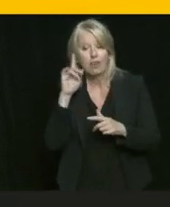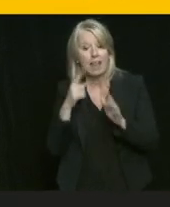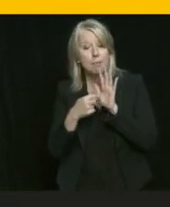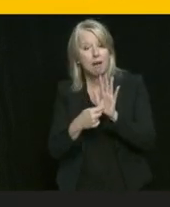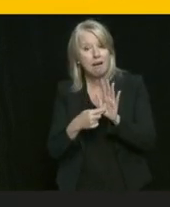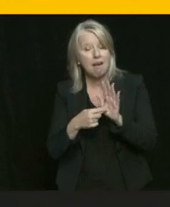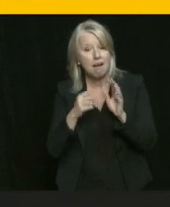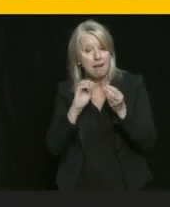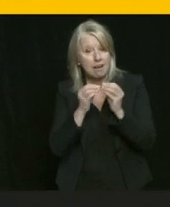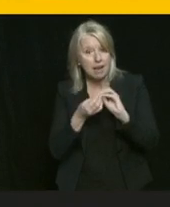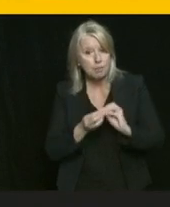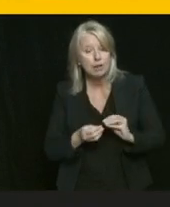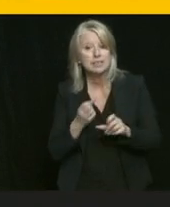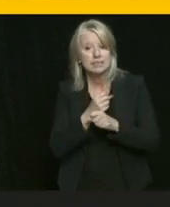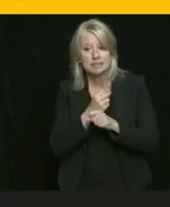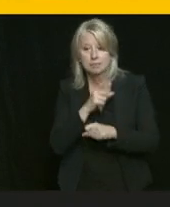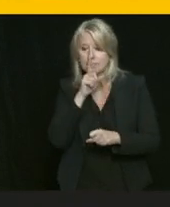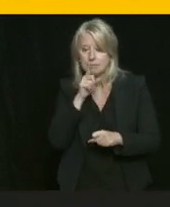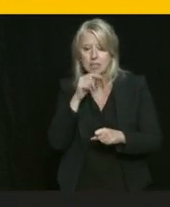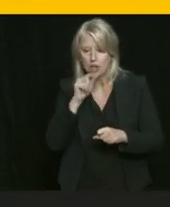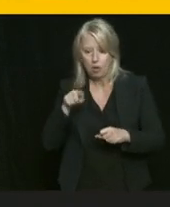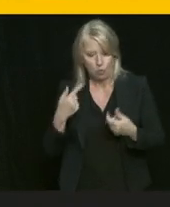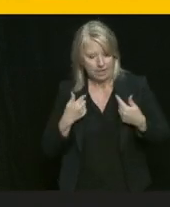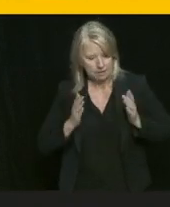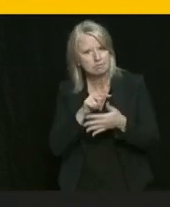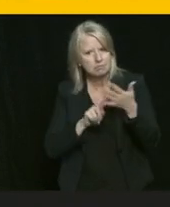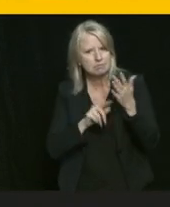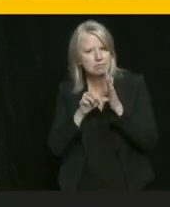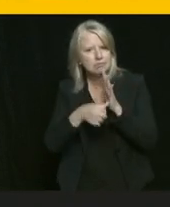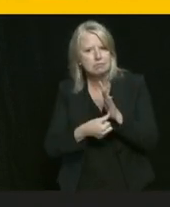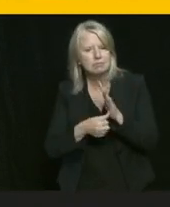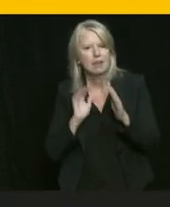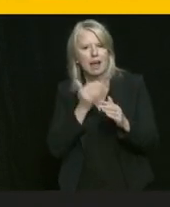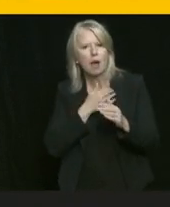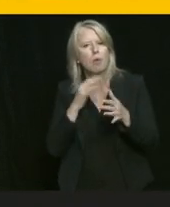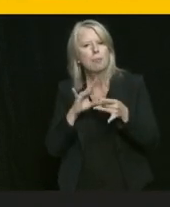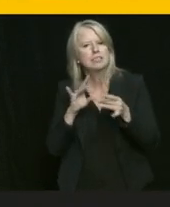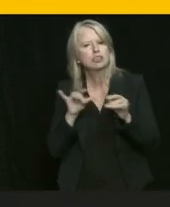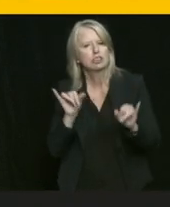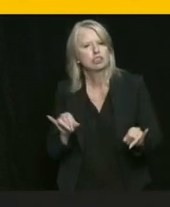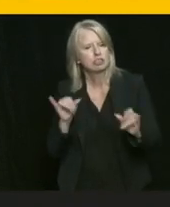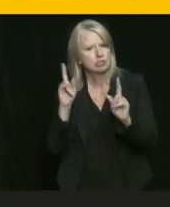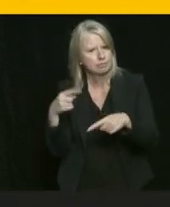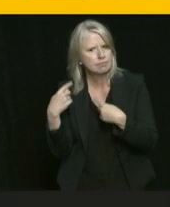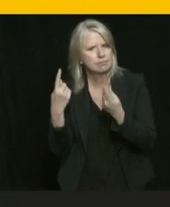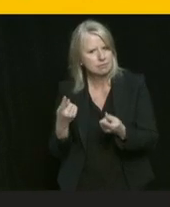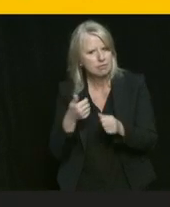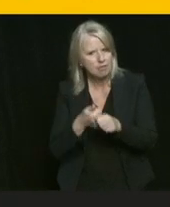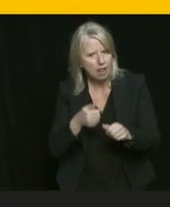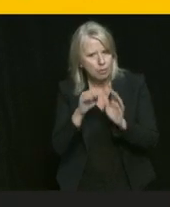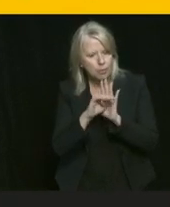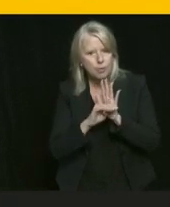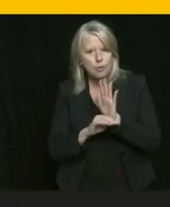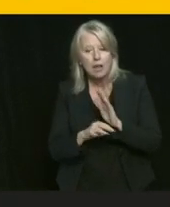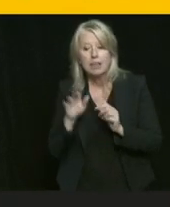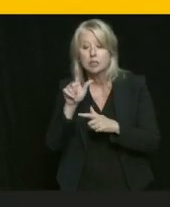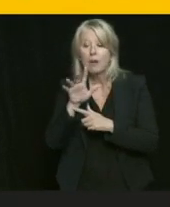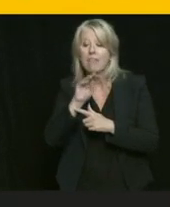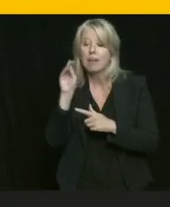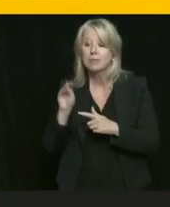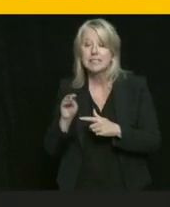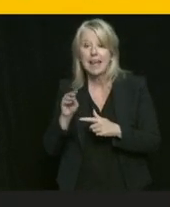includes not just the personal measures, but also what your community that we provided. Now, the 25% in the modelling